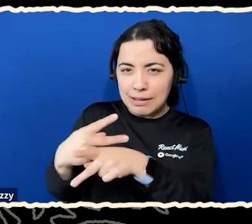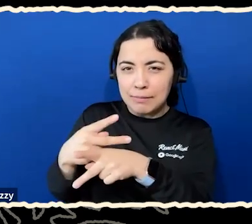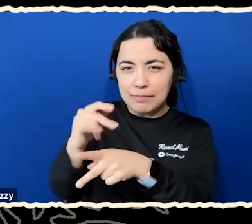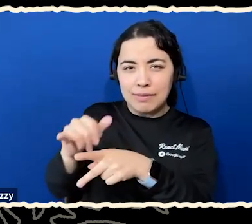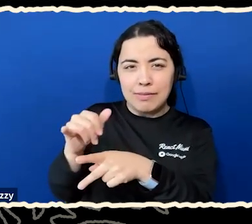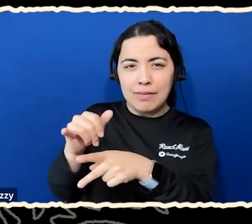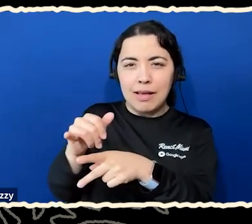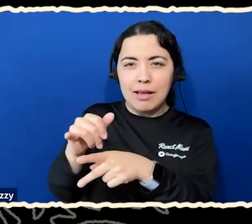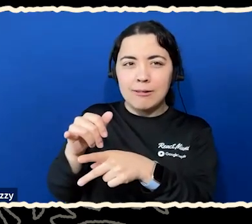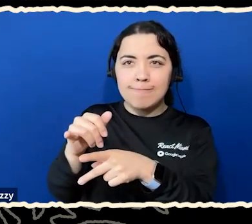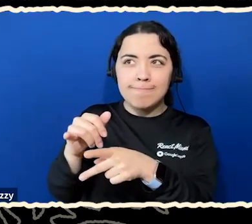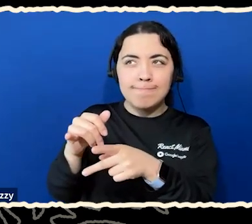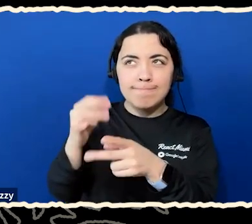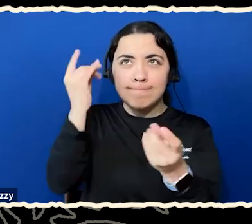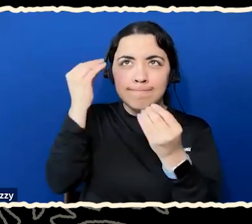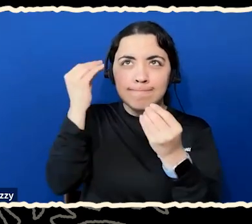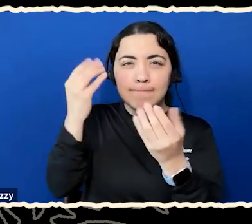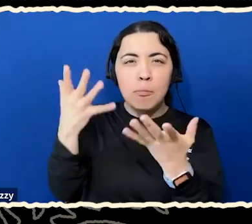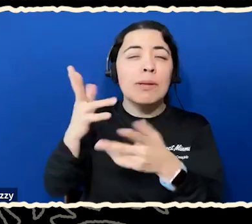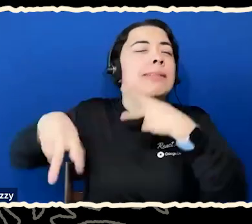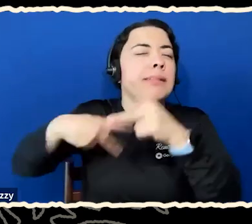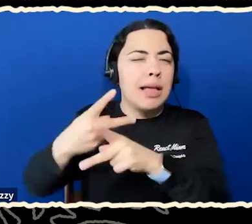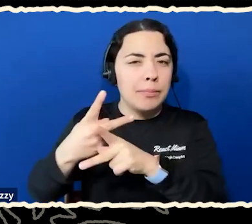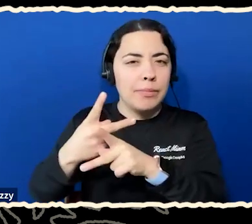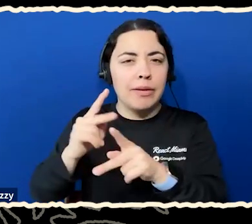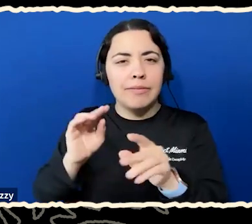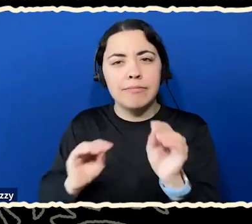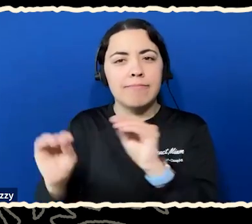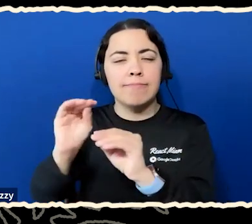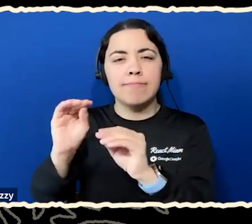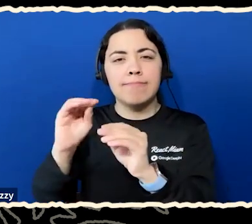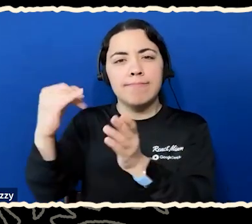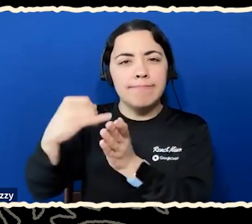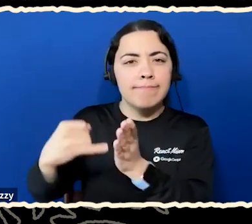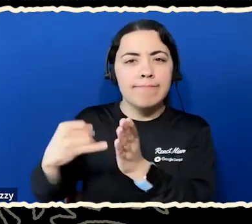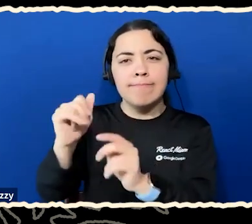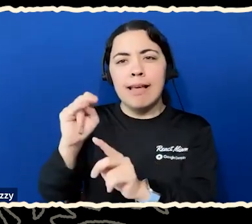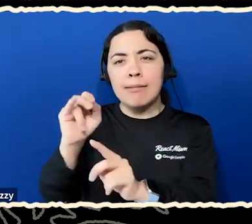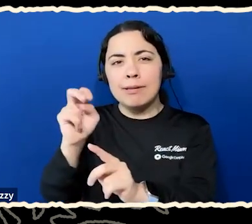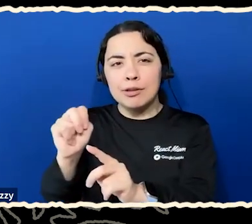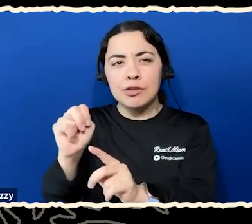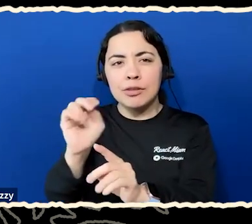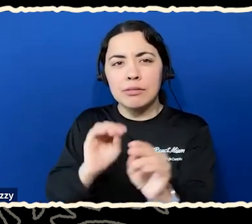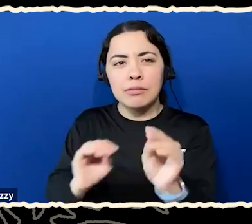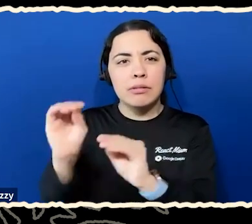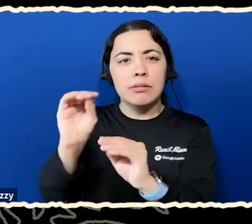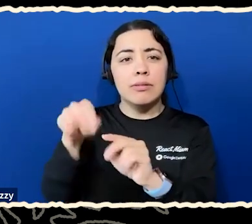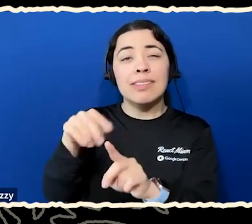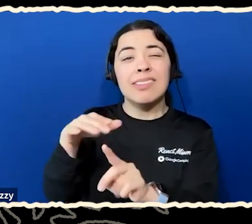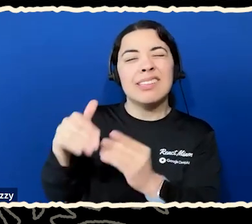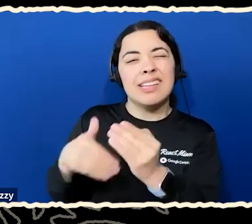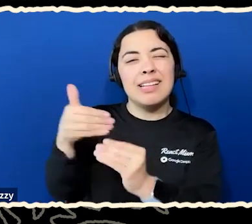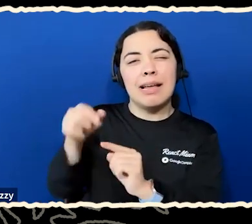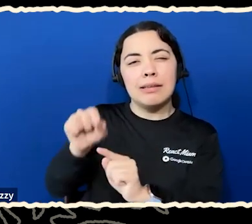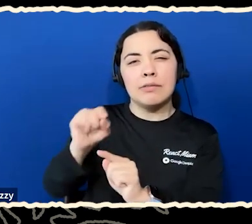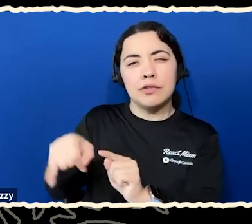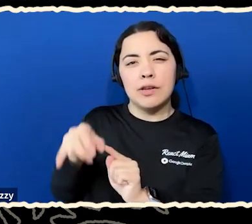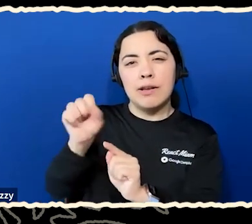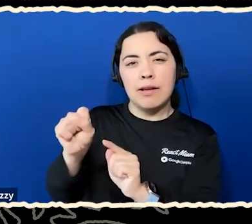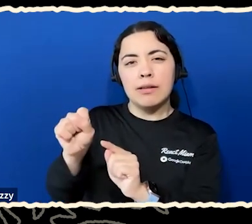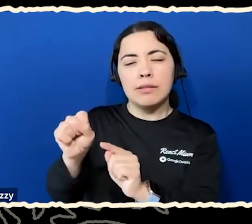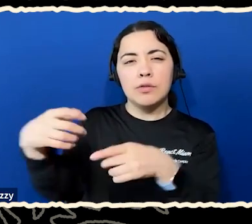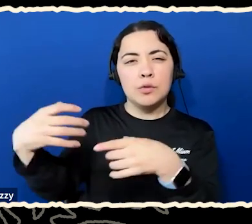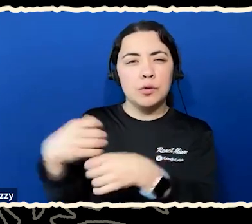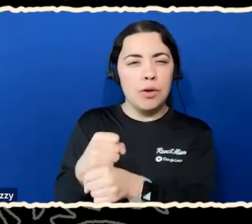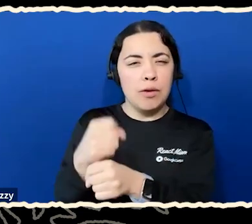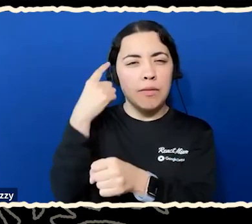what animation is going to be triggered on this link. So let's do transition types. This is really just a Next.js shortcut for add